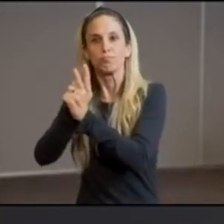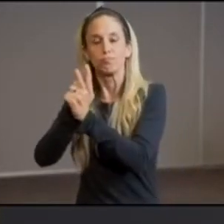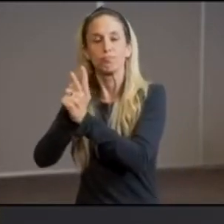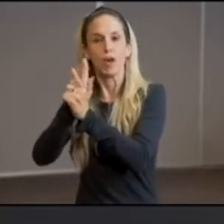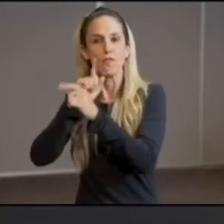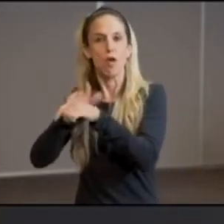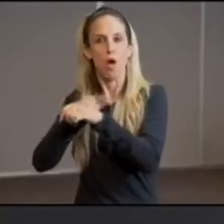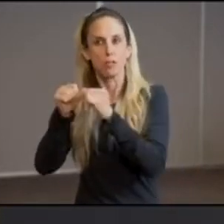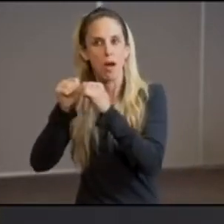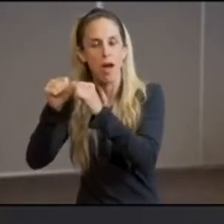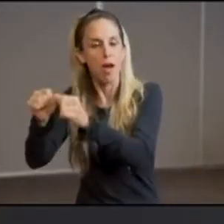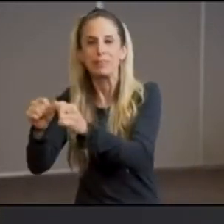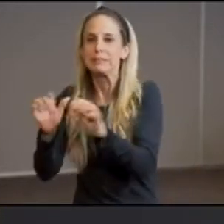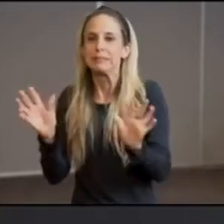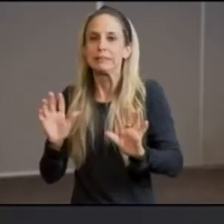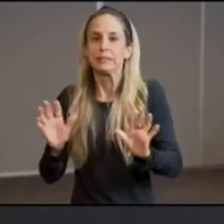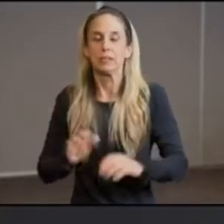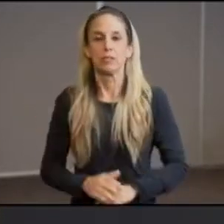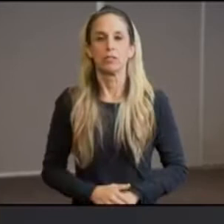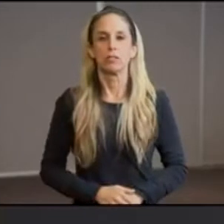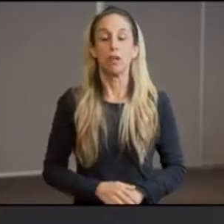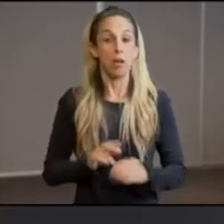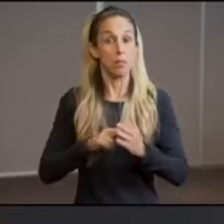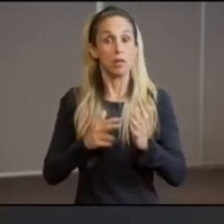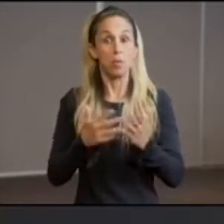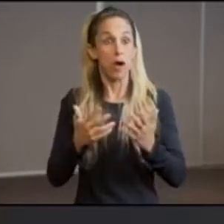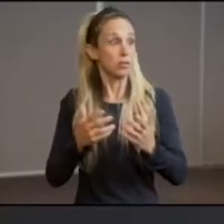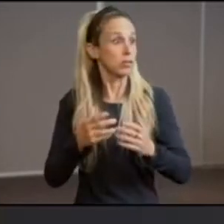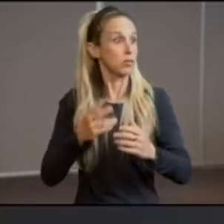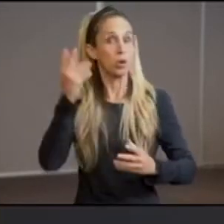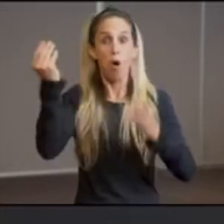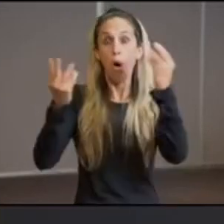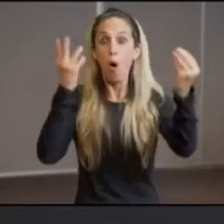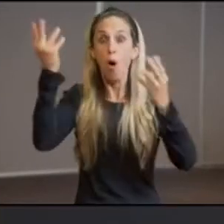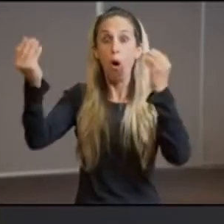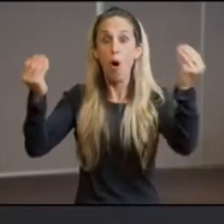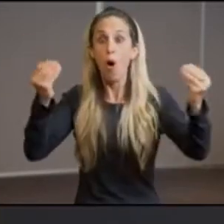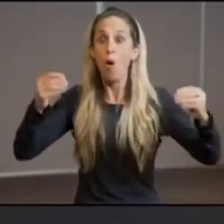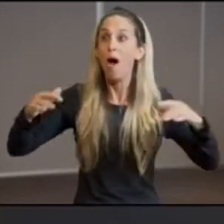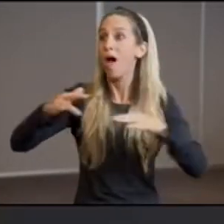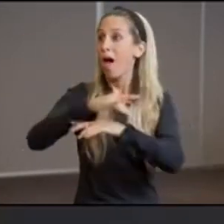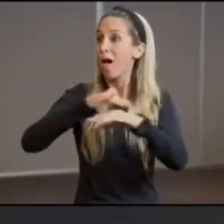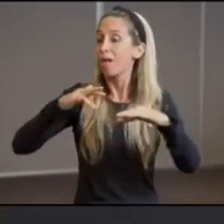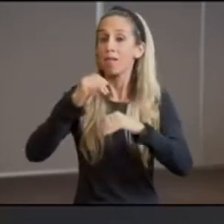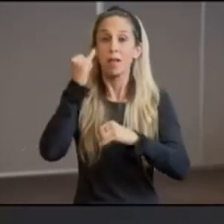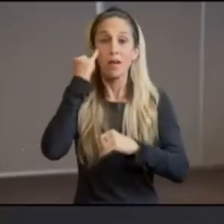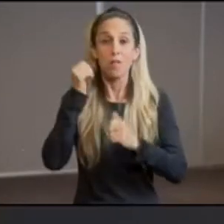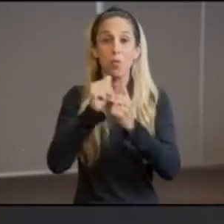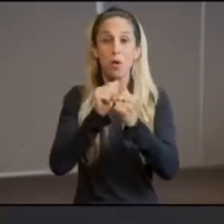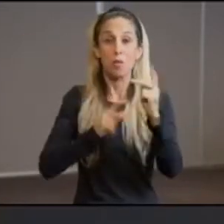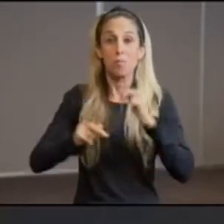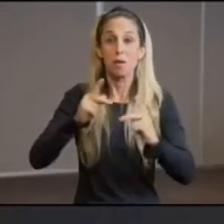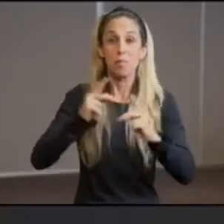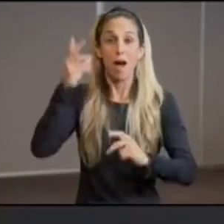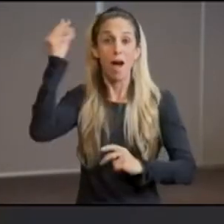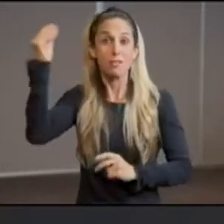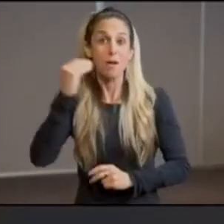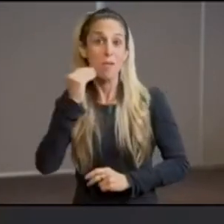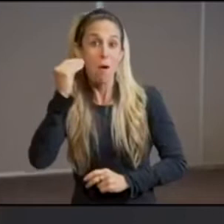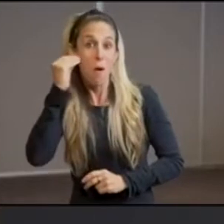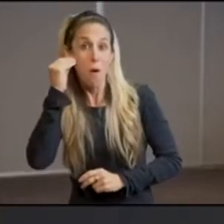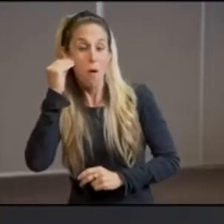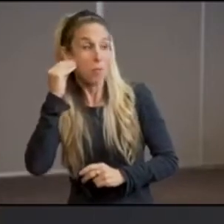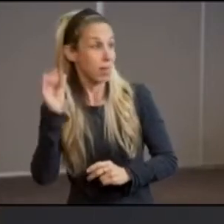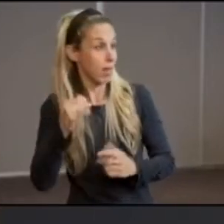So what this means is that everywhere we are, wherever we go, if we're with people outside of our household as we